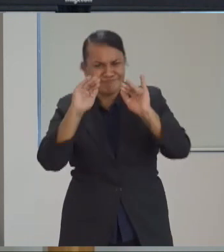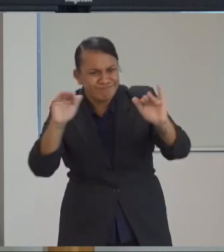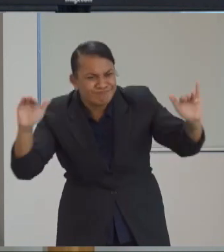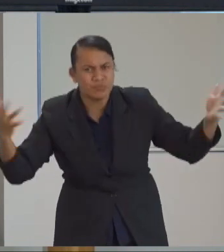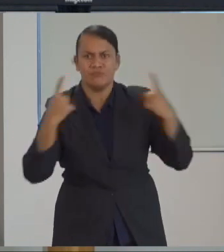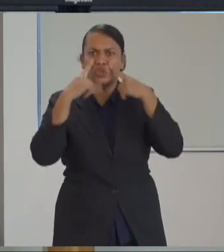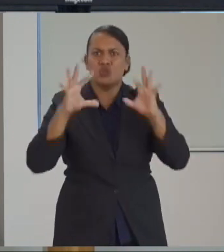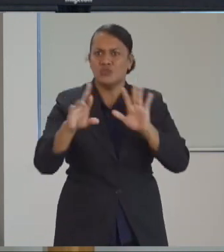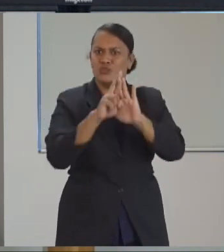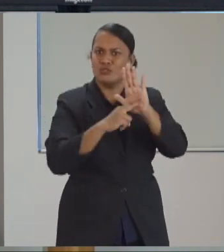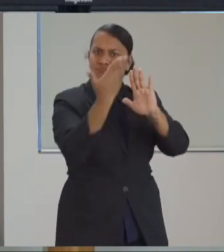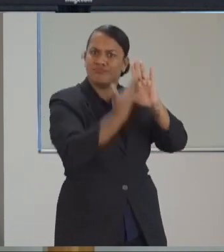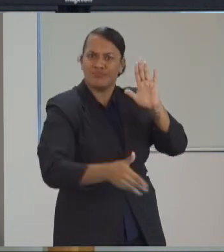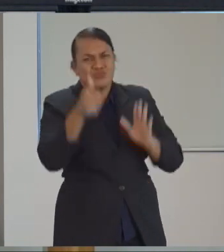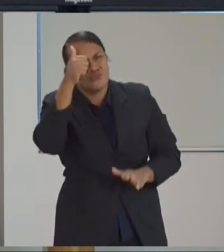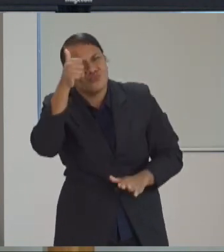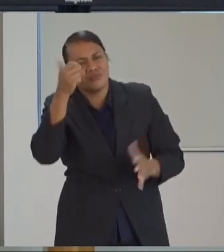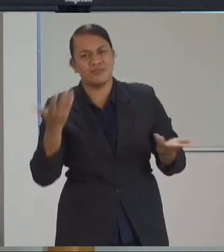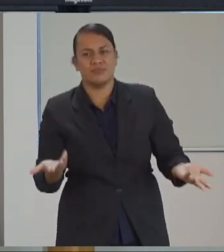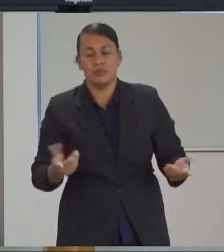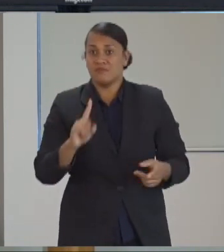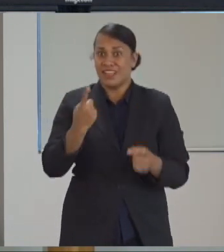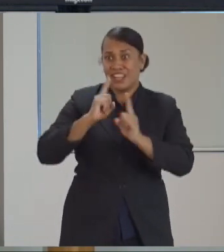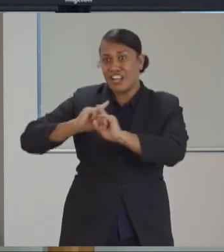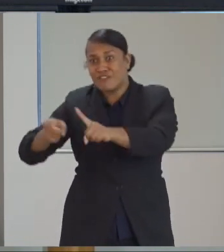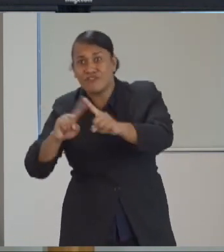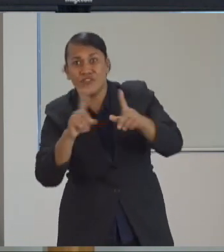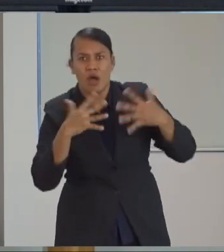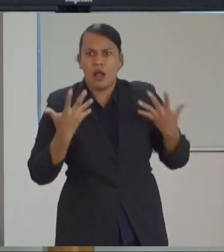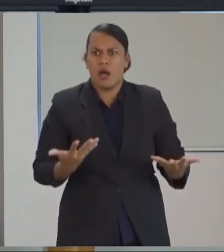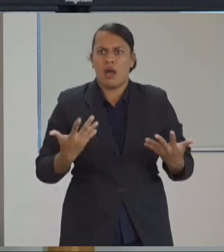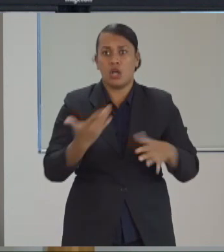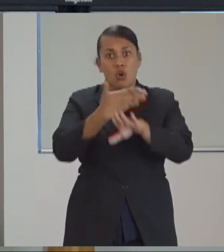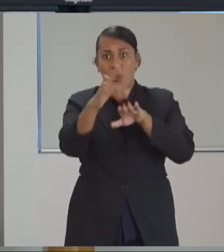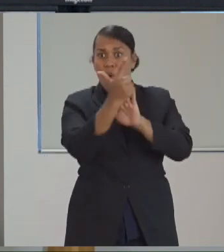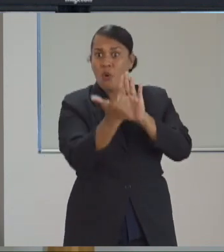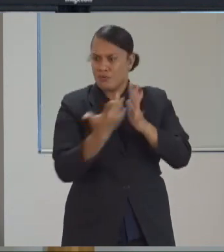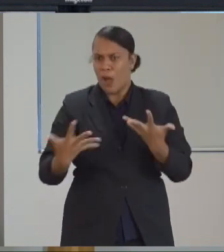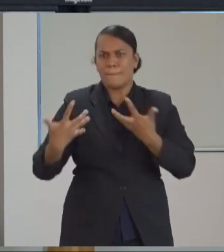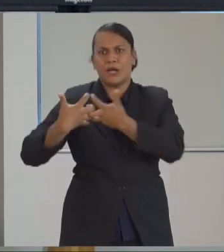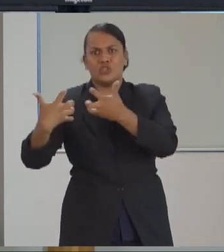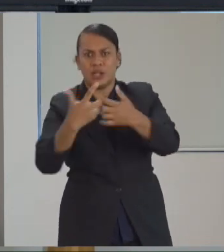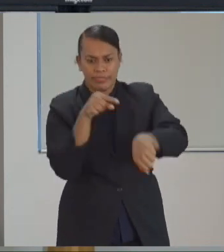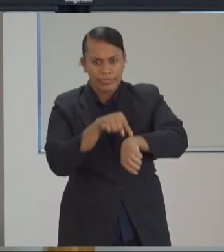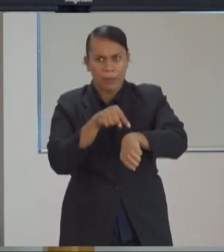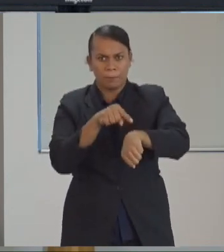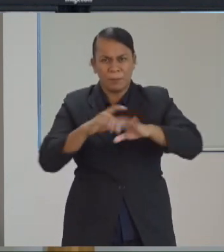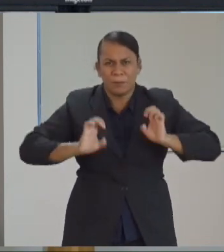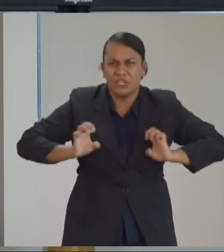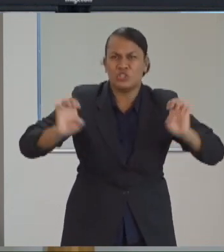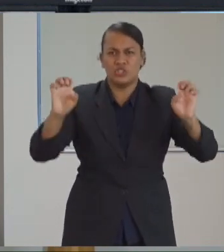Public Health Act are enforced in these extraordinary times. Any legal practitioner with even